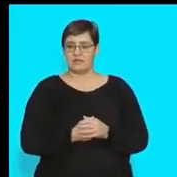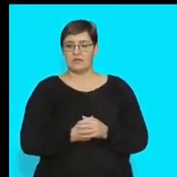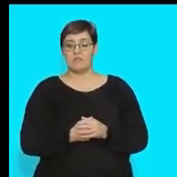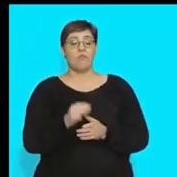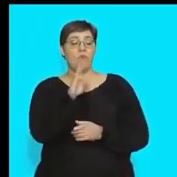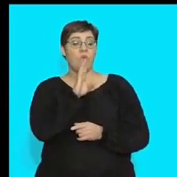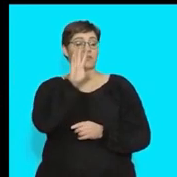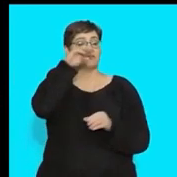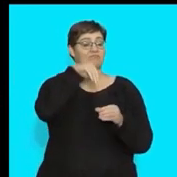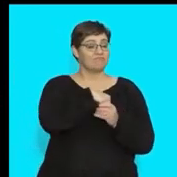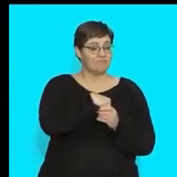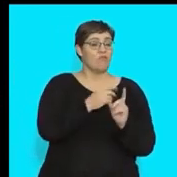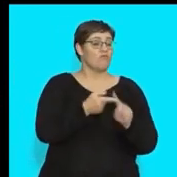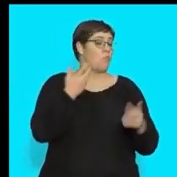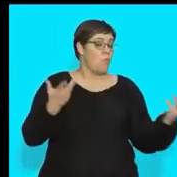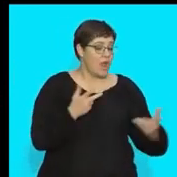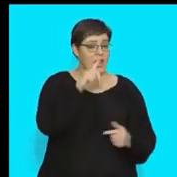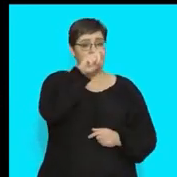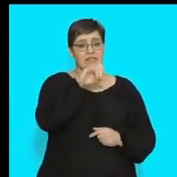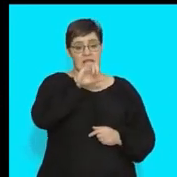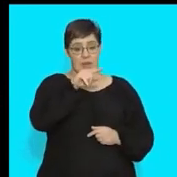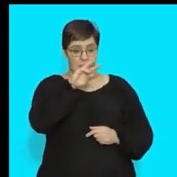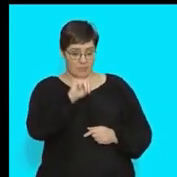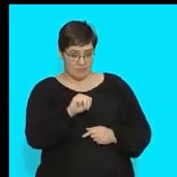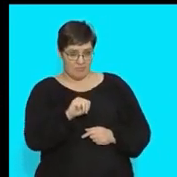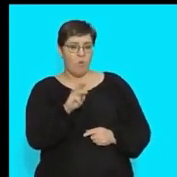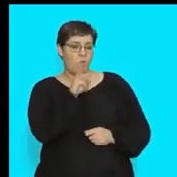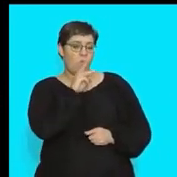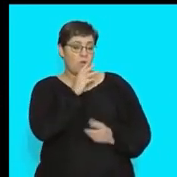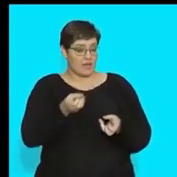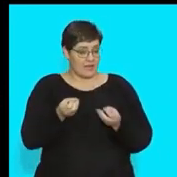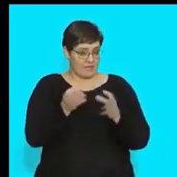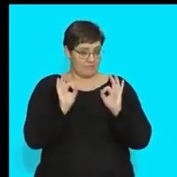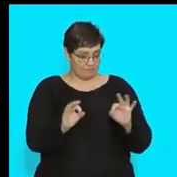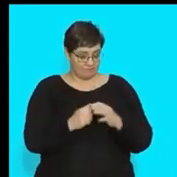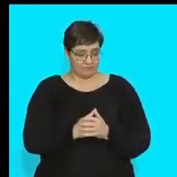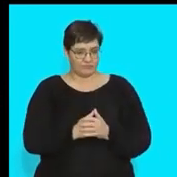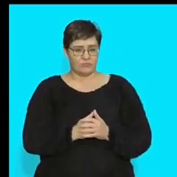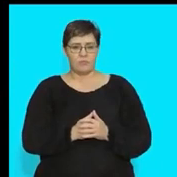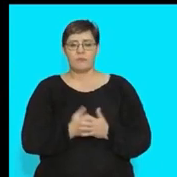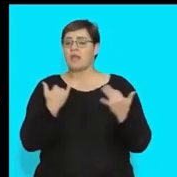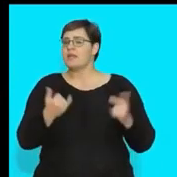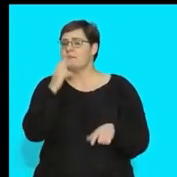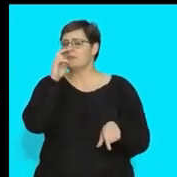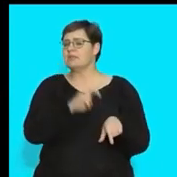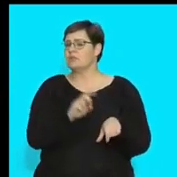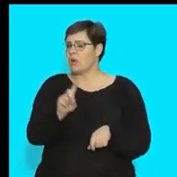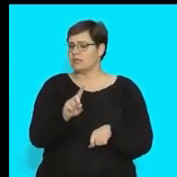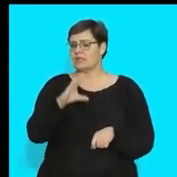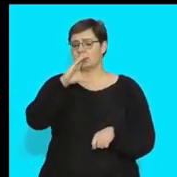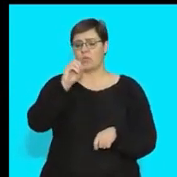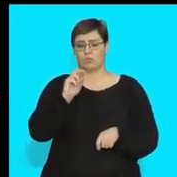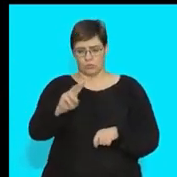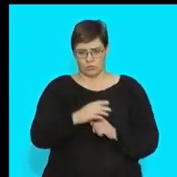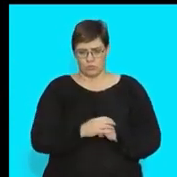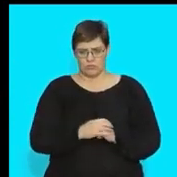in from the xylem. They've got the water all sorted. All right, now I need carbon dioxide. Where